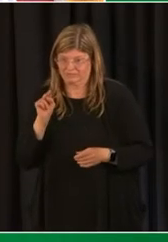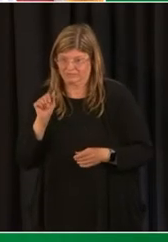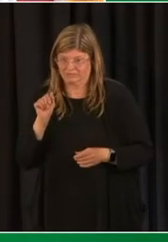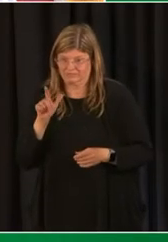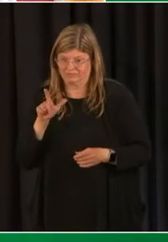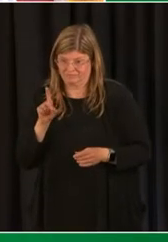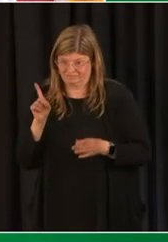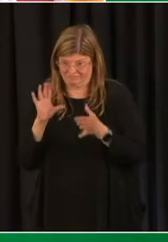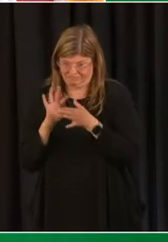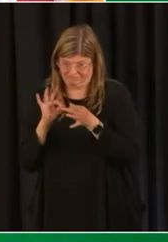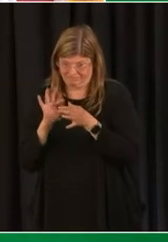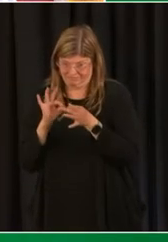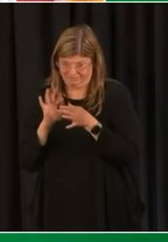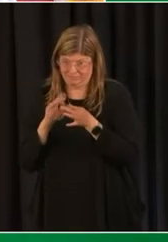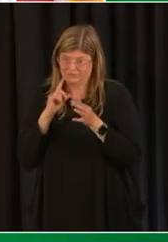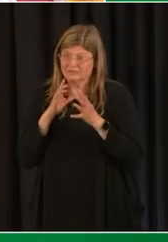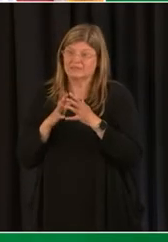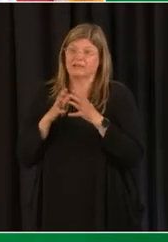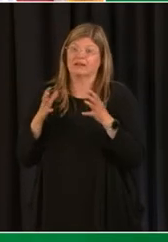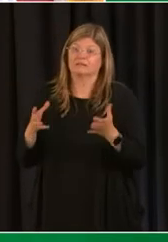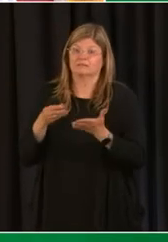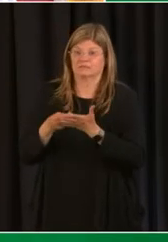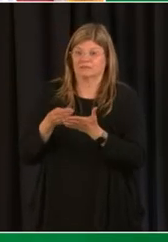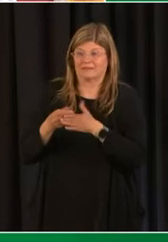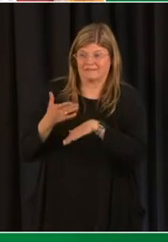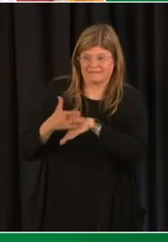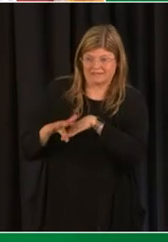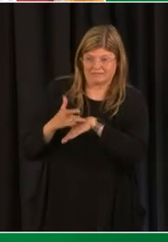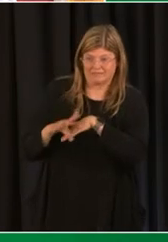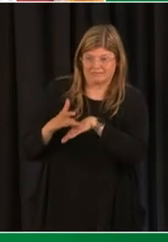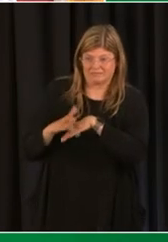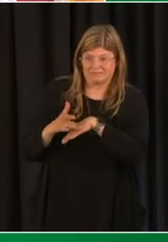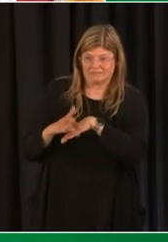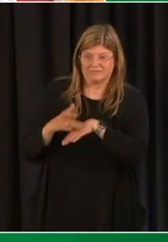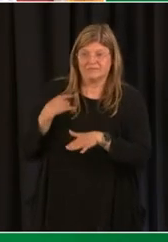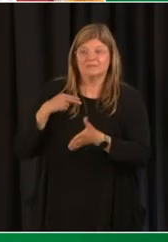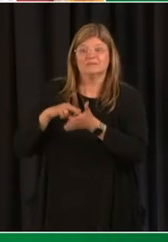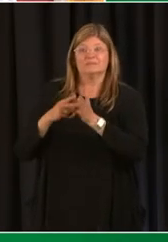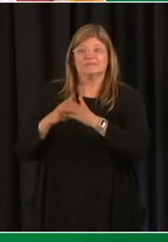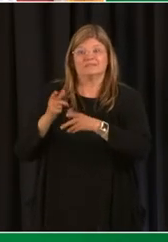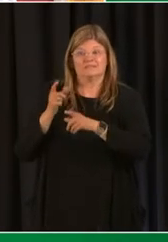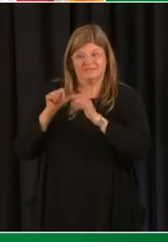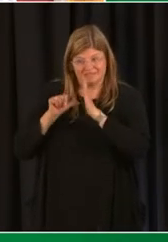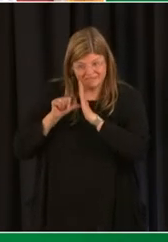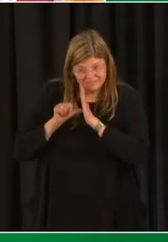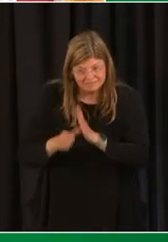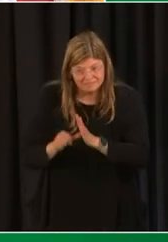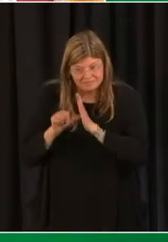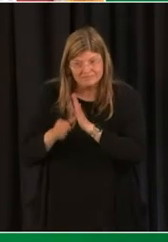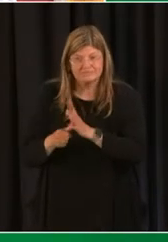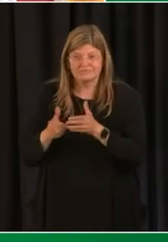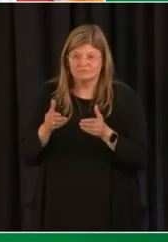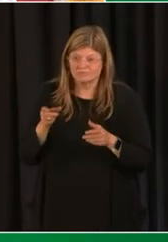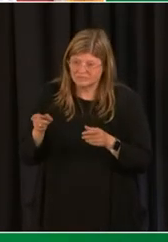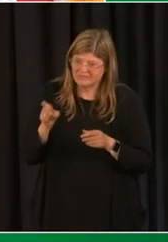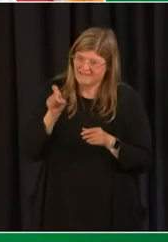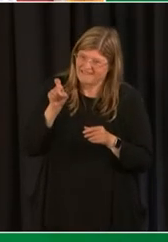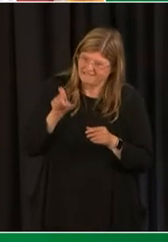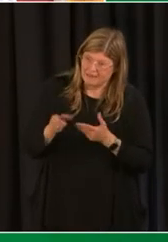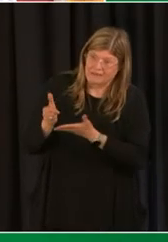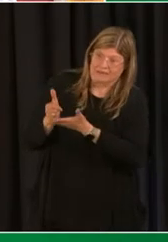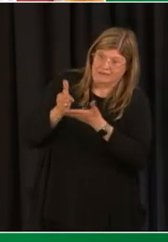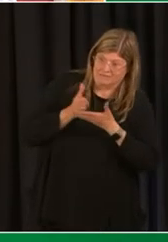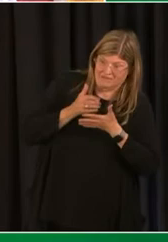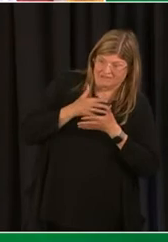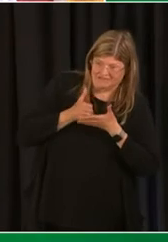there's lots of money available. Quite frankly, we want to double down in terms of just making sure that you have an opportunity to have access to